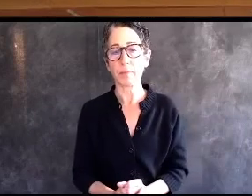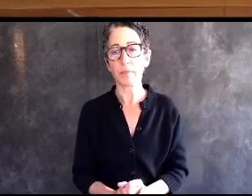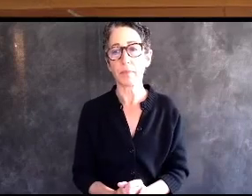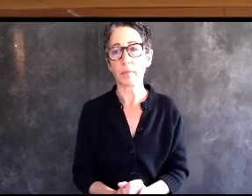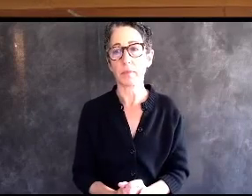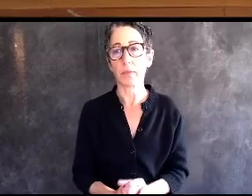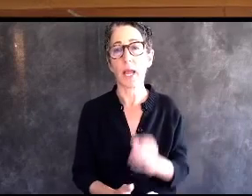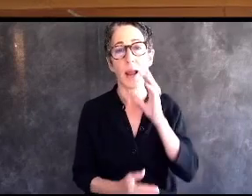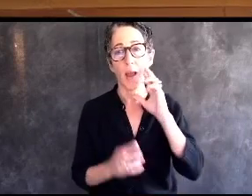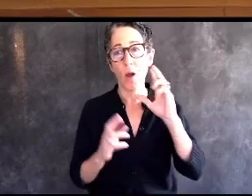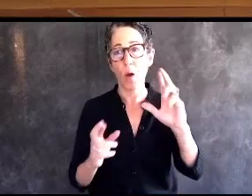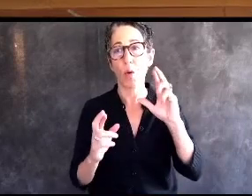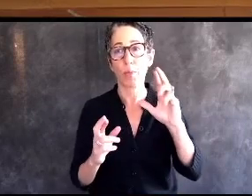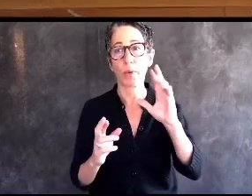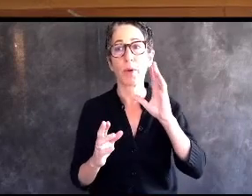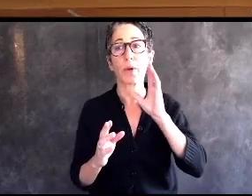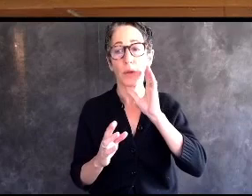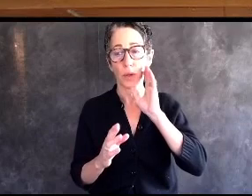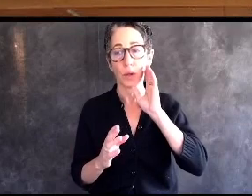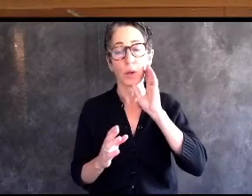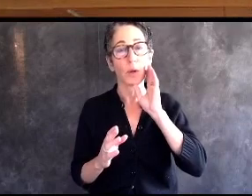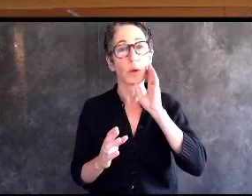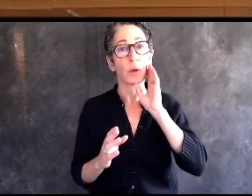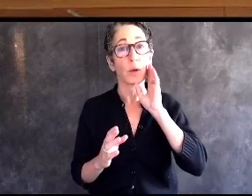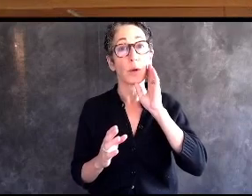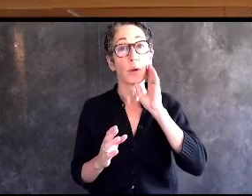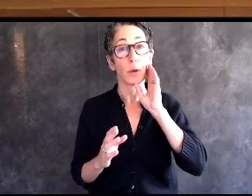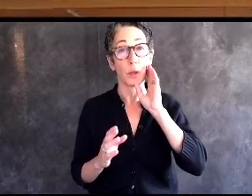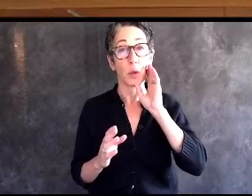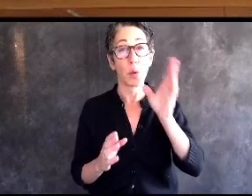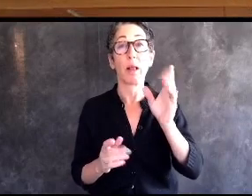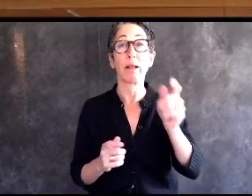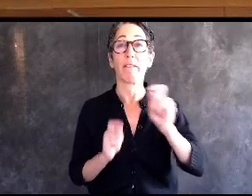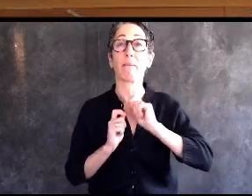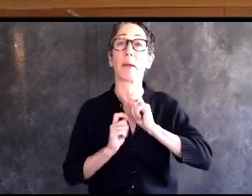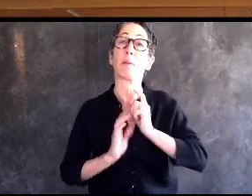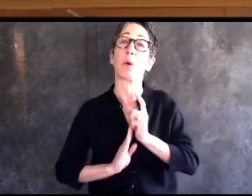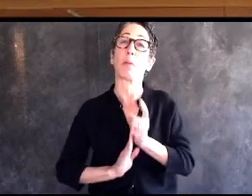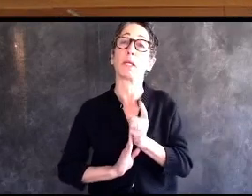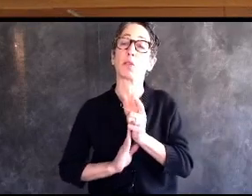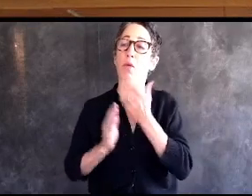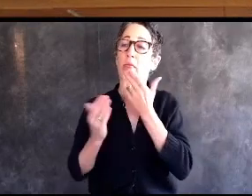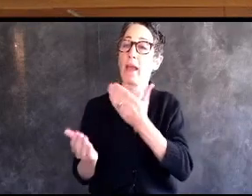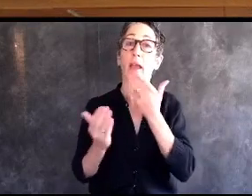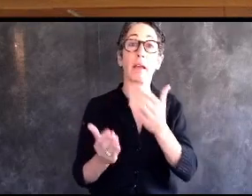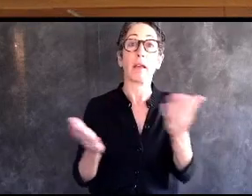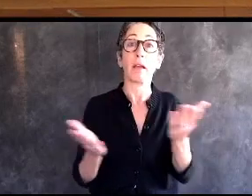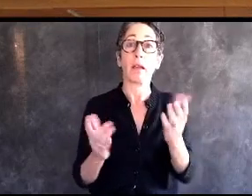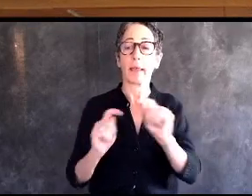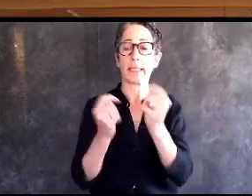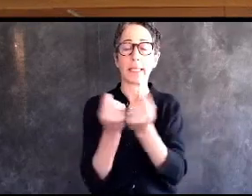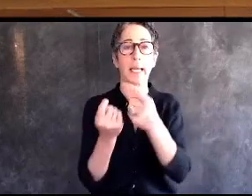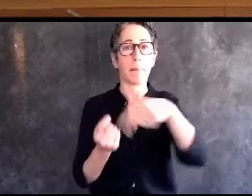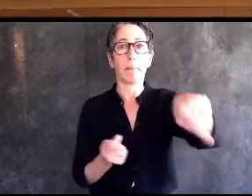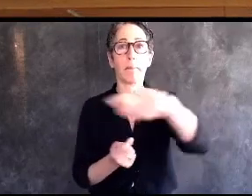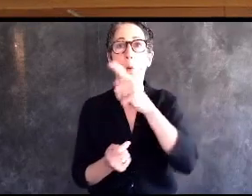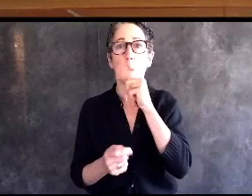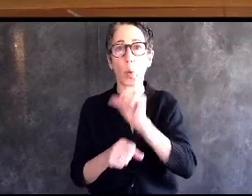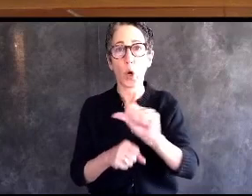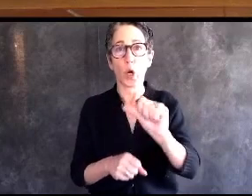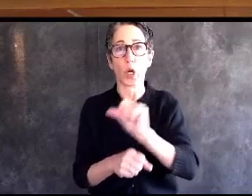for a second to just thank the team that put this together. You probably already know this, but these kinds of things take a